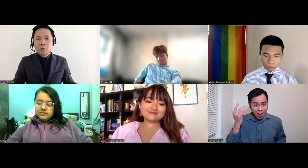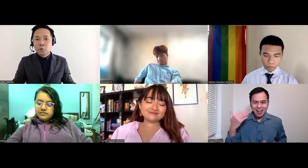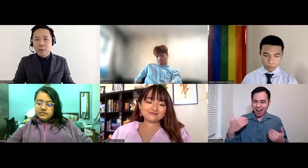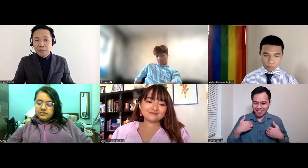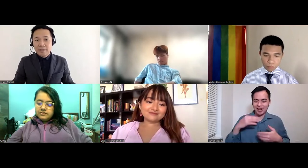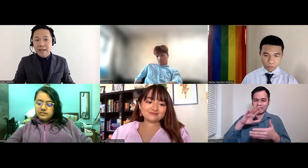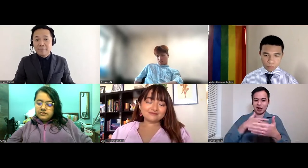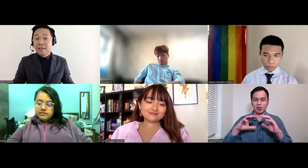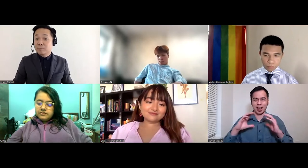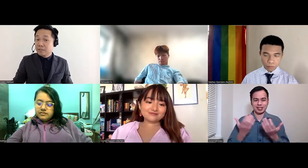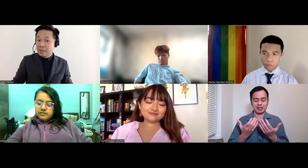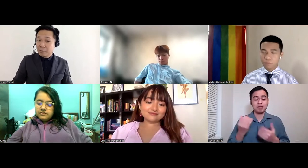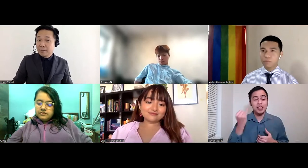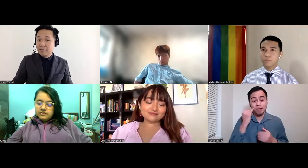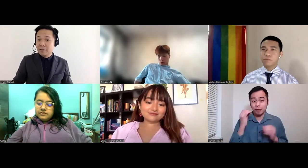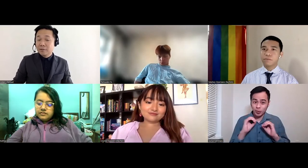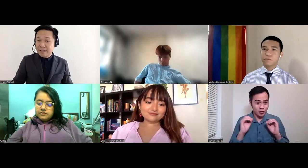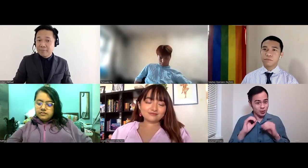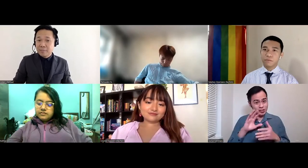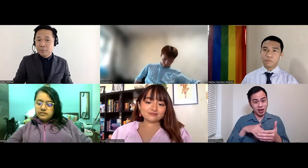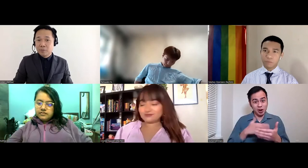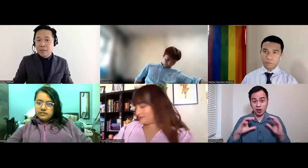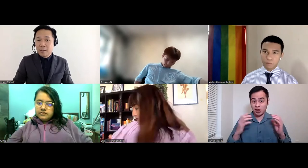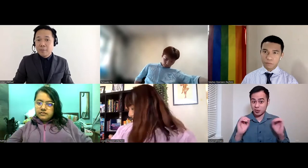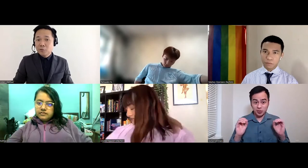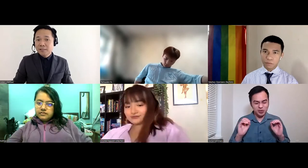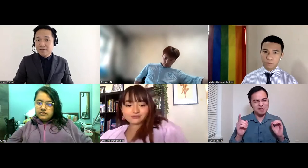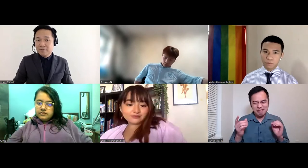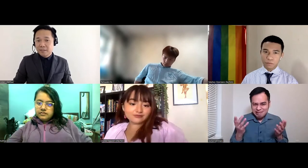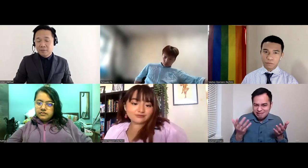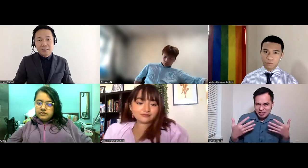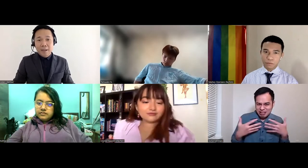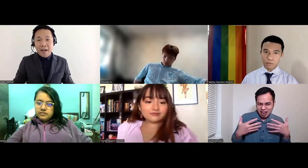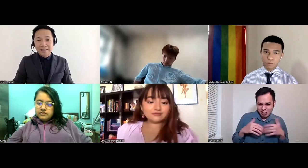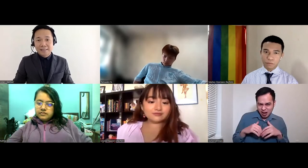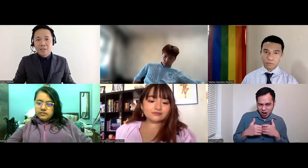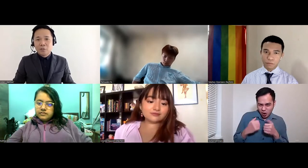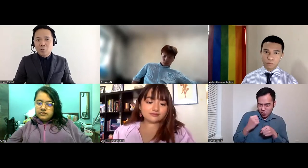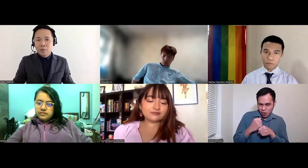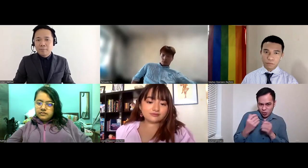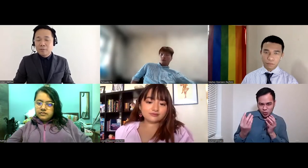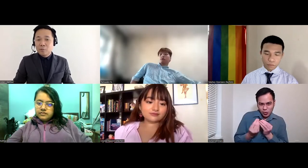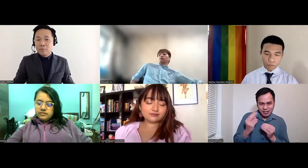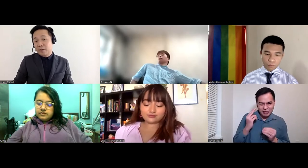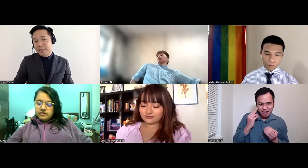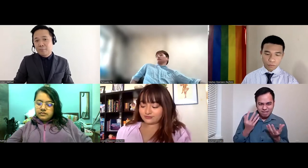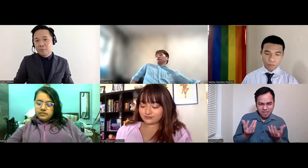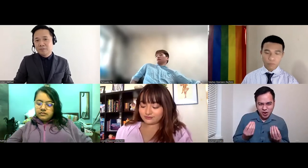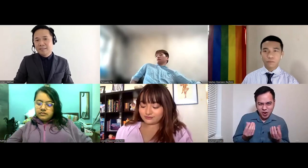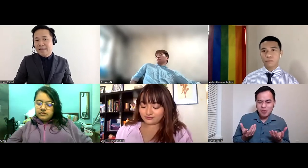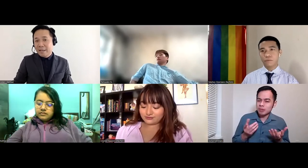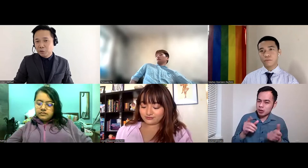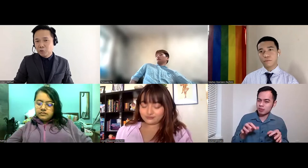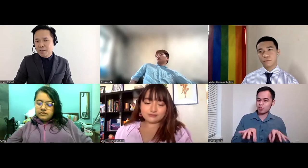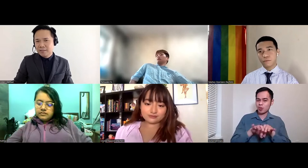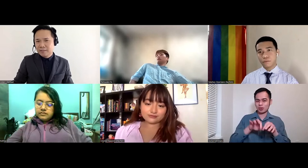now to actually have hearing or deaf people, which was difficult in the past. Though, for example,